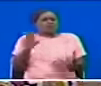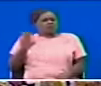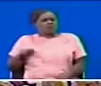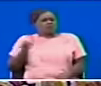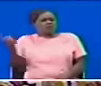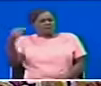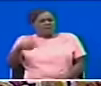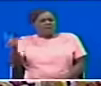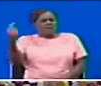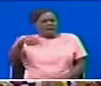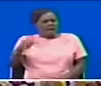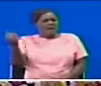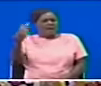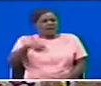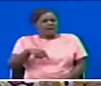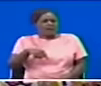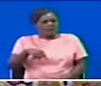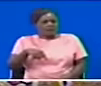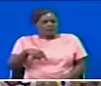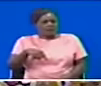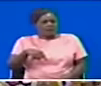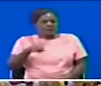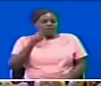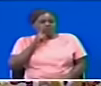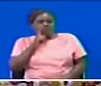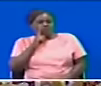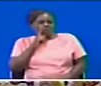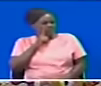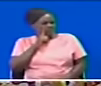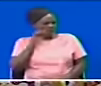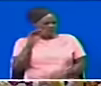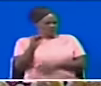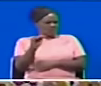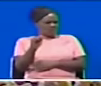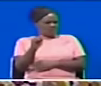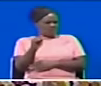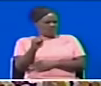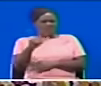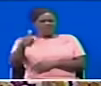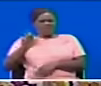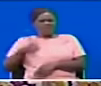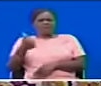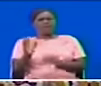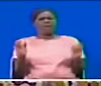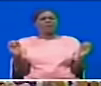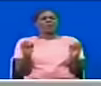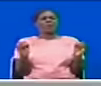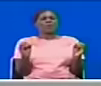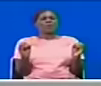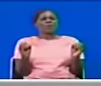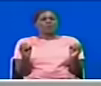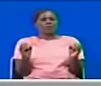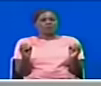you find a woman, when you find Beatrice Elachi today, tomorrow, they ask, you mean there's not any other woman who comes? So it's